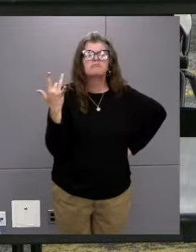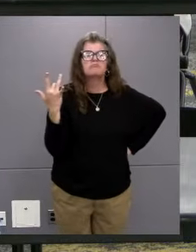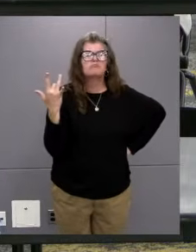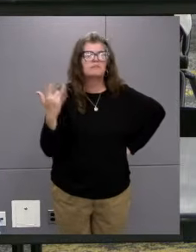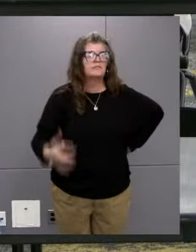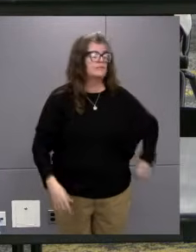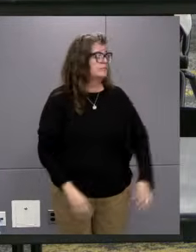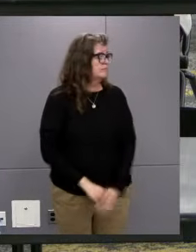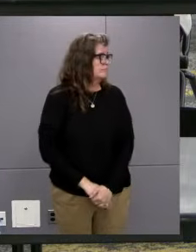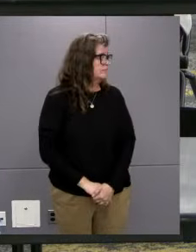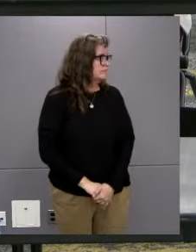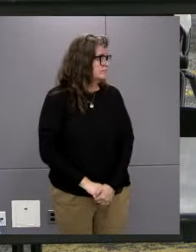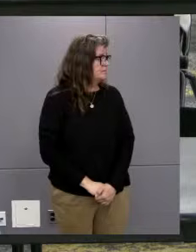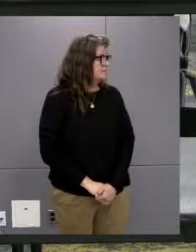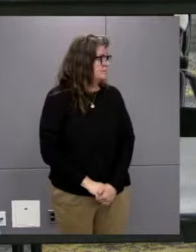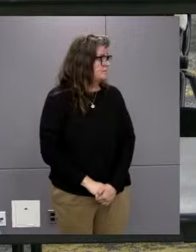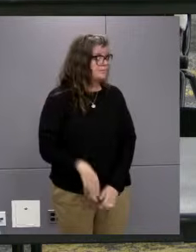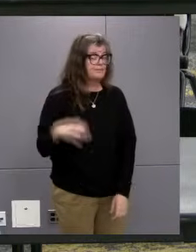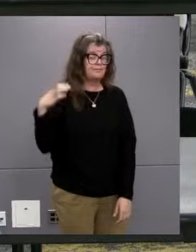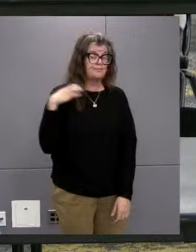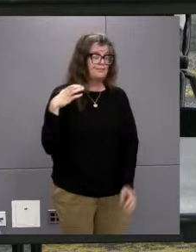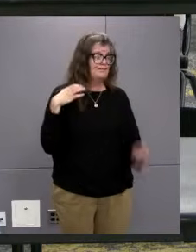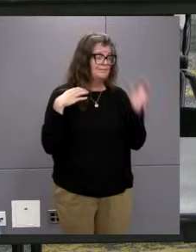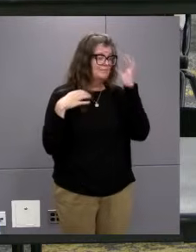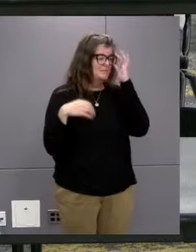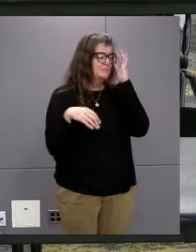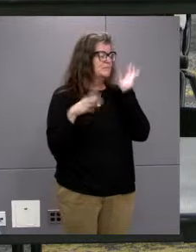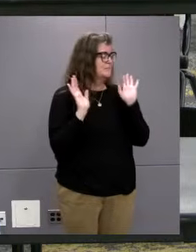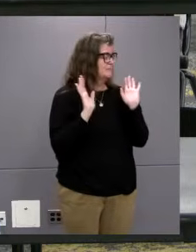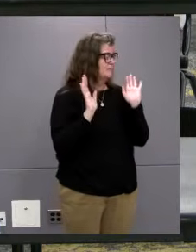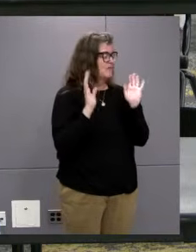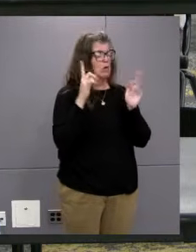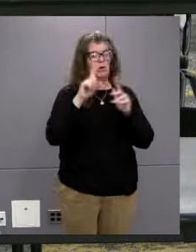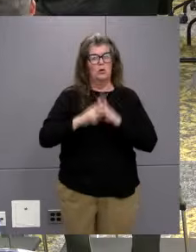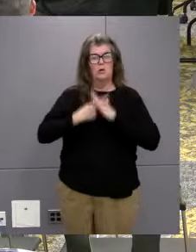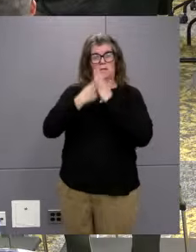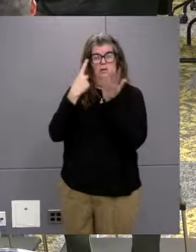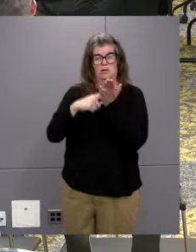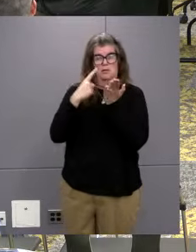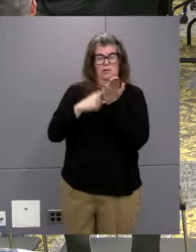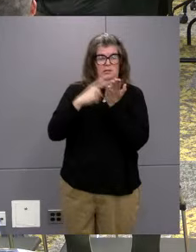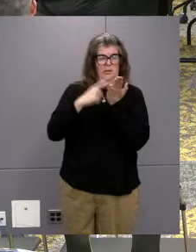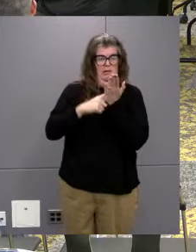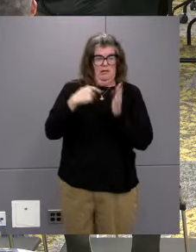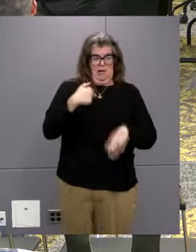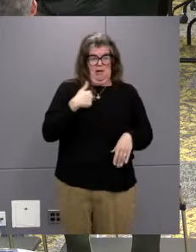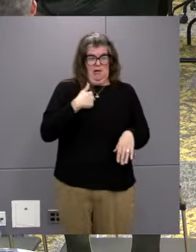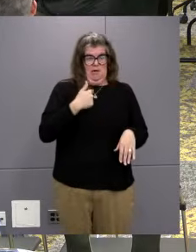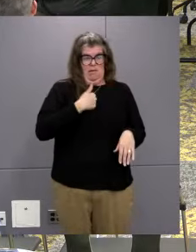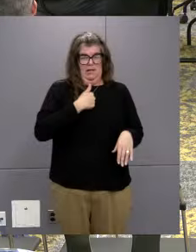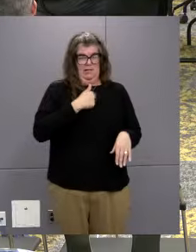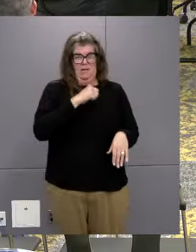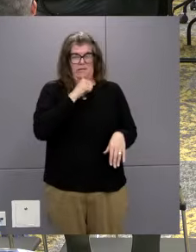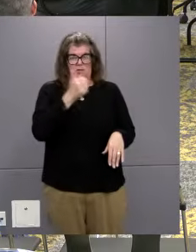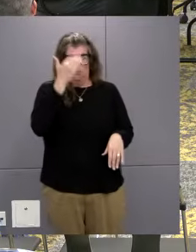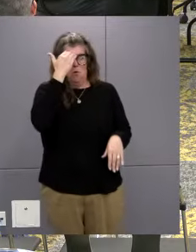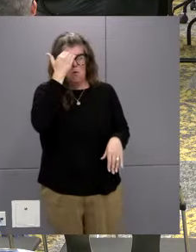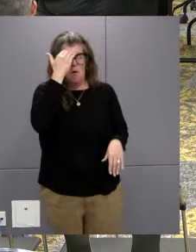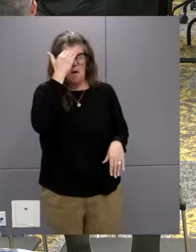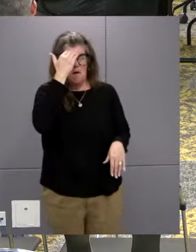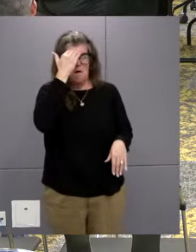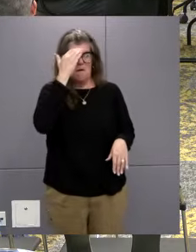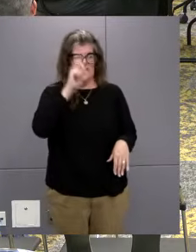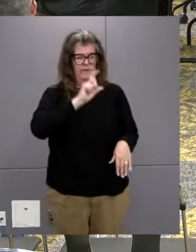Well, Art, I will tell you, when we started talking about this, I was not aware of the security